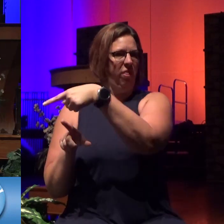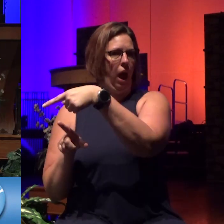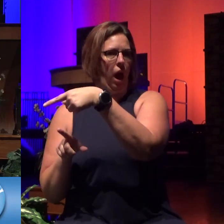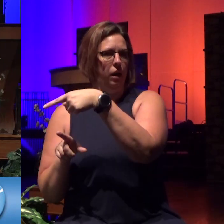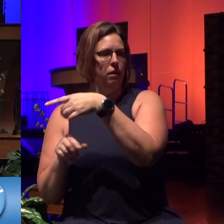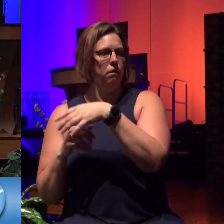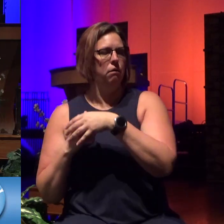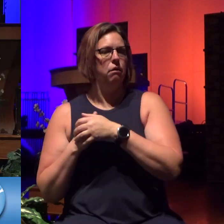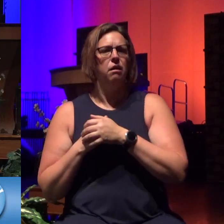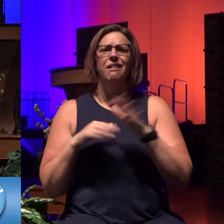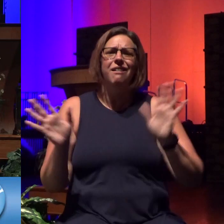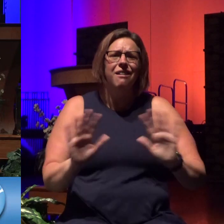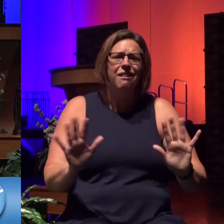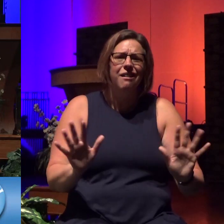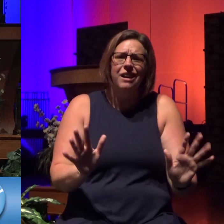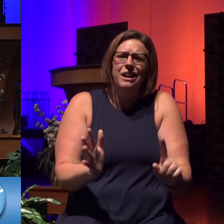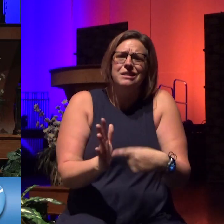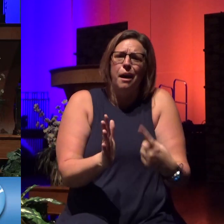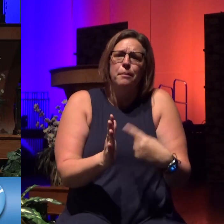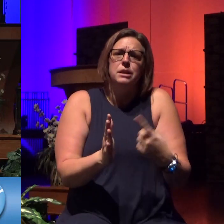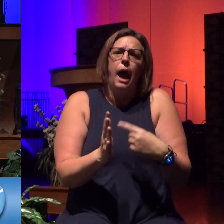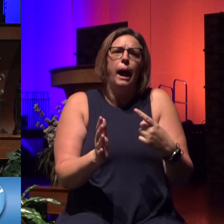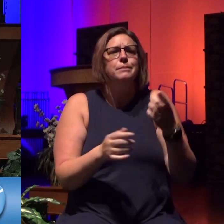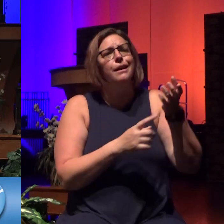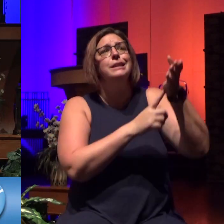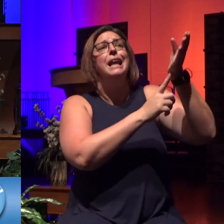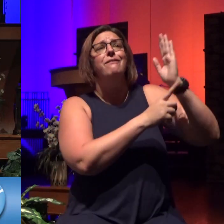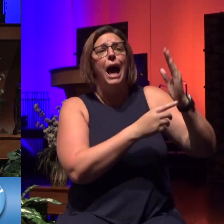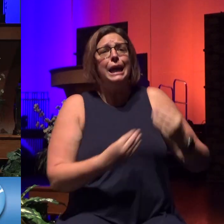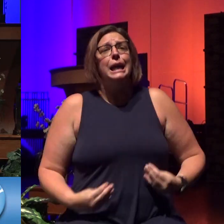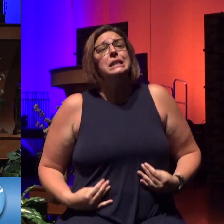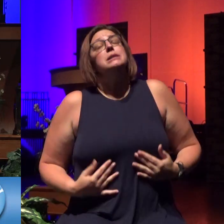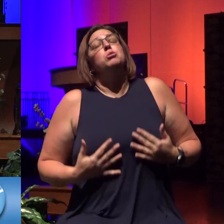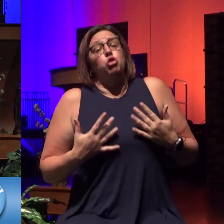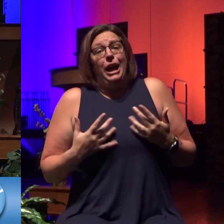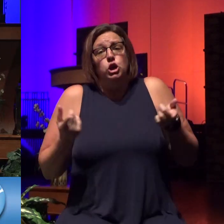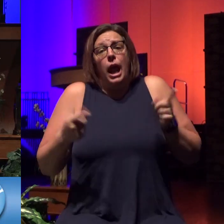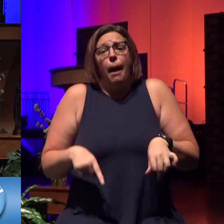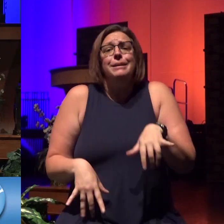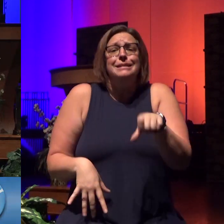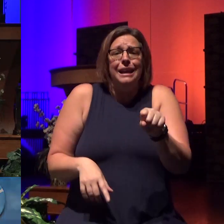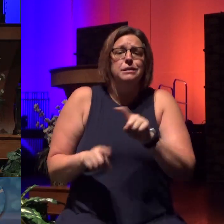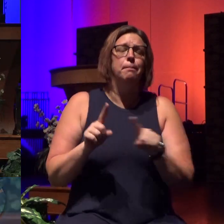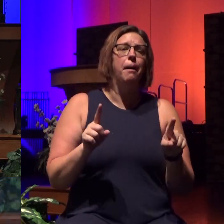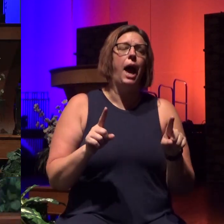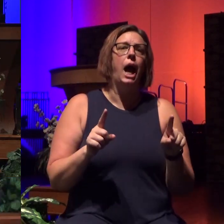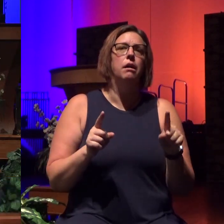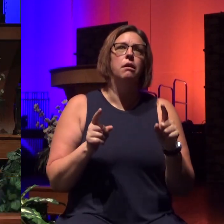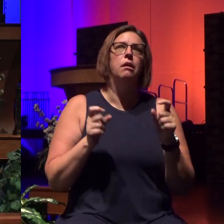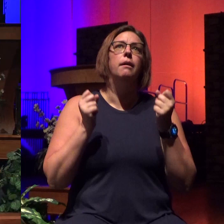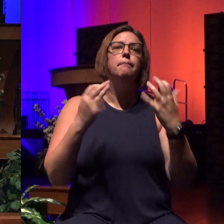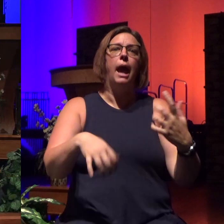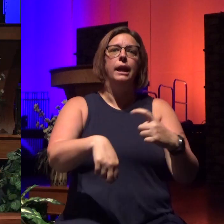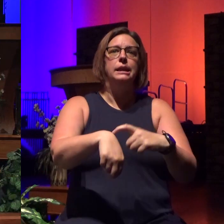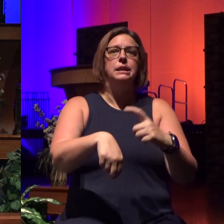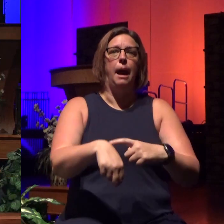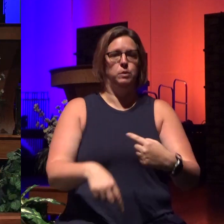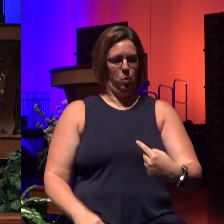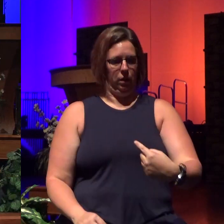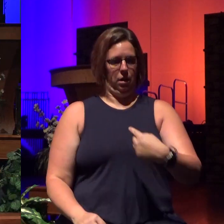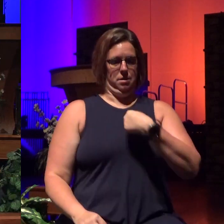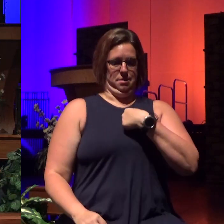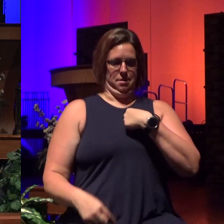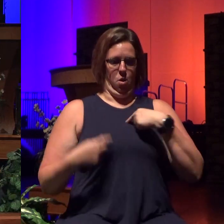sometimes divine inspiration can come that way. Of course it can. But a lot of times what's ours to do